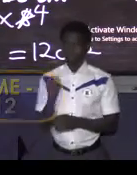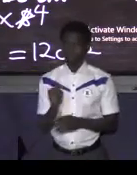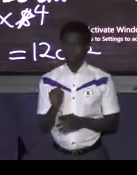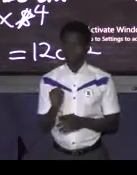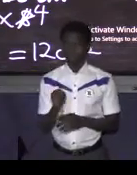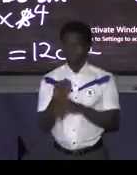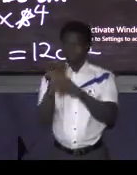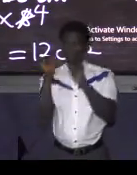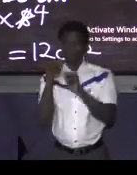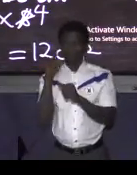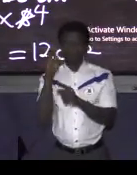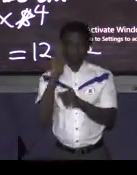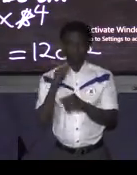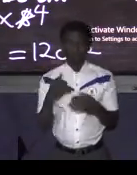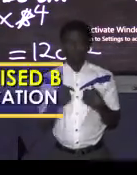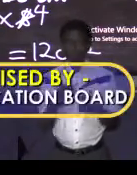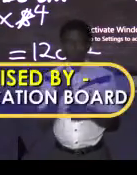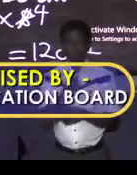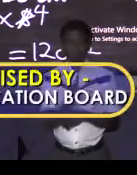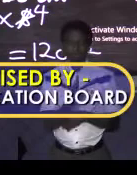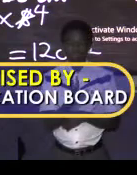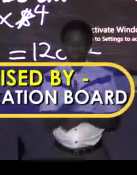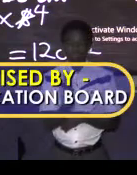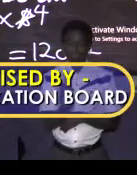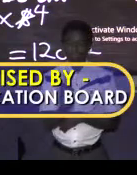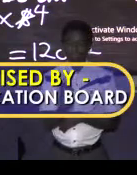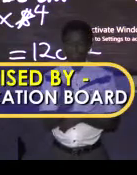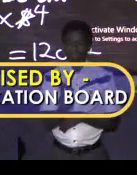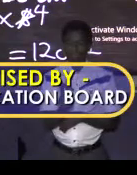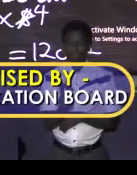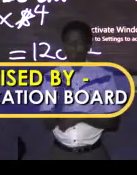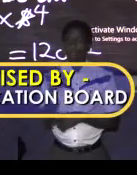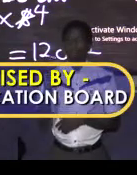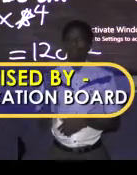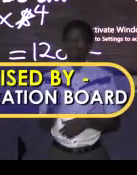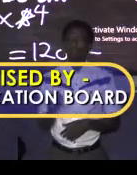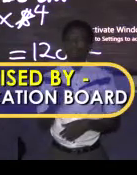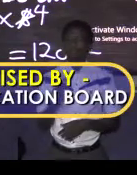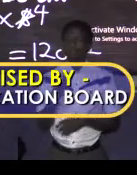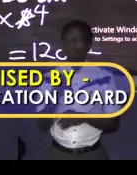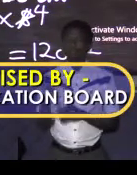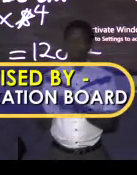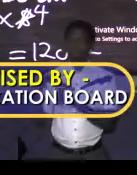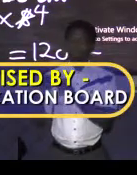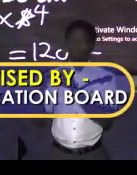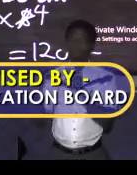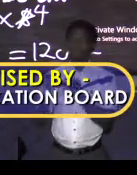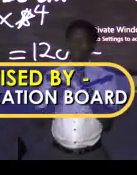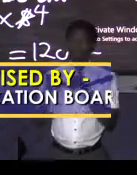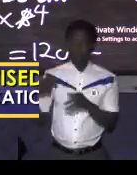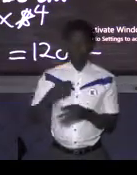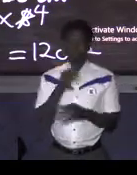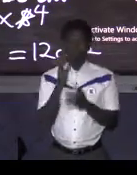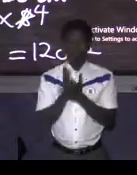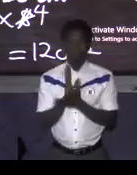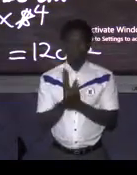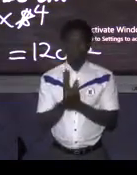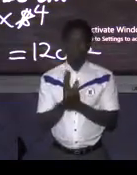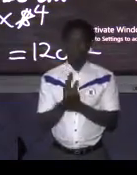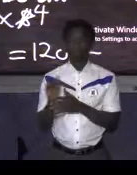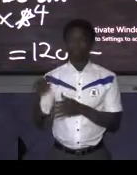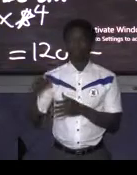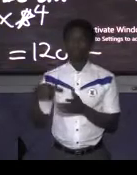have 132 centimeters squares. So let's see if we are correct. Of course we are correct.